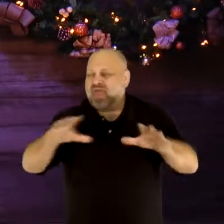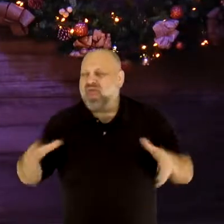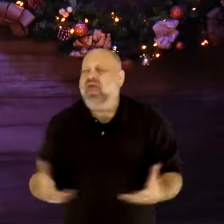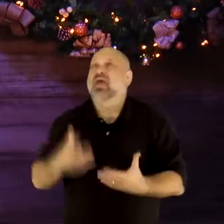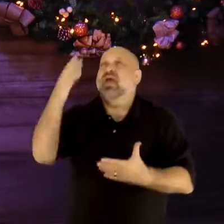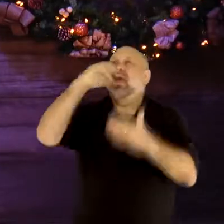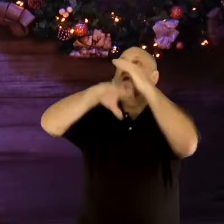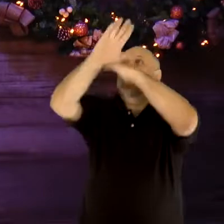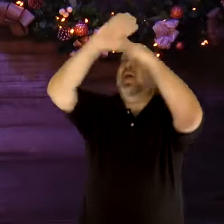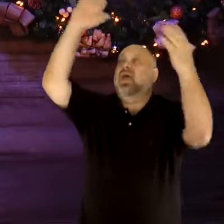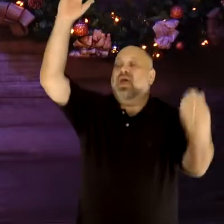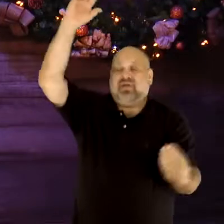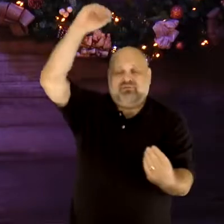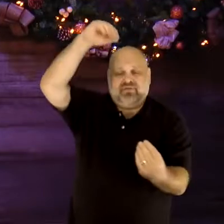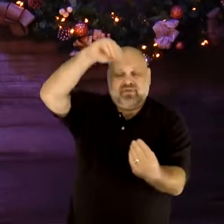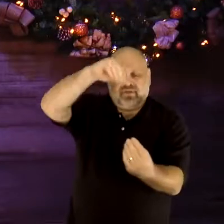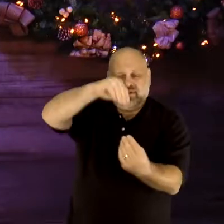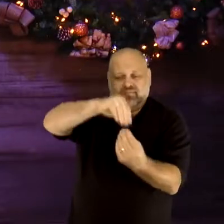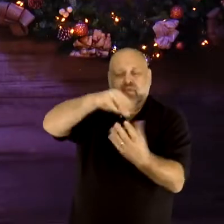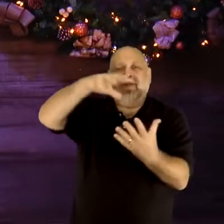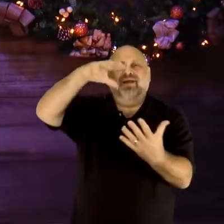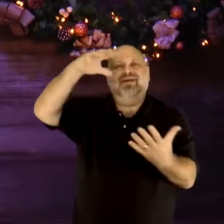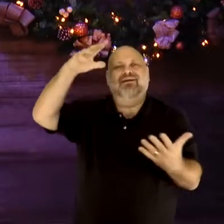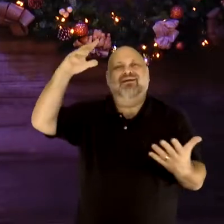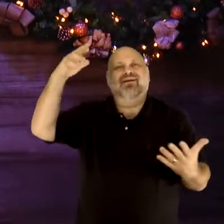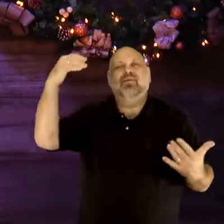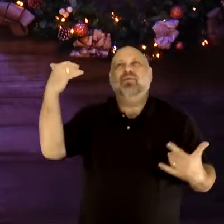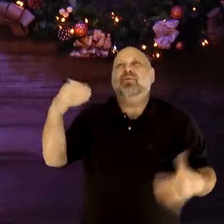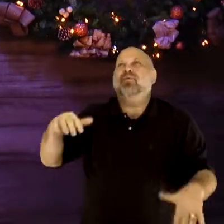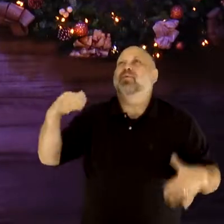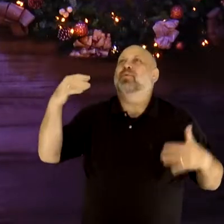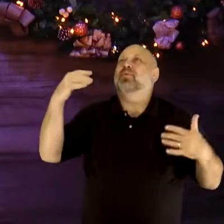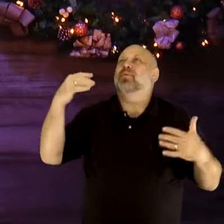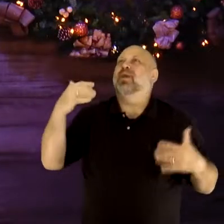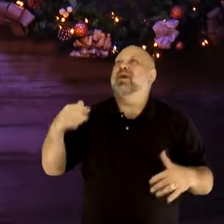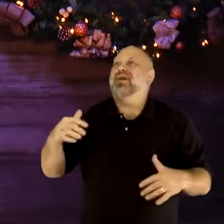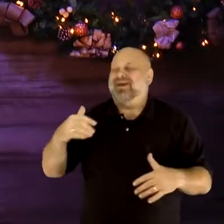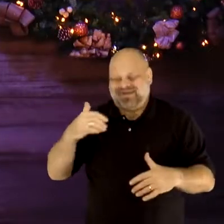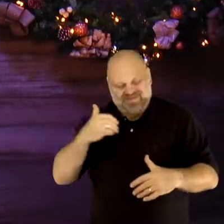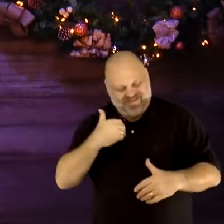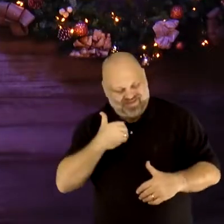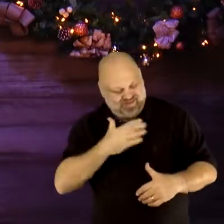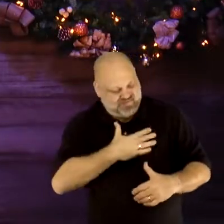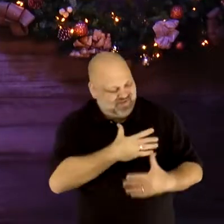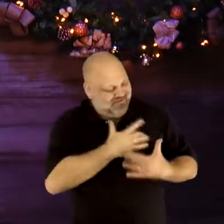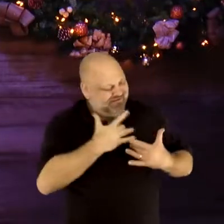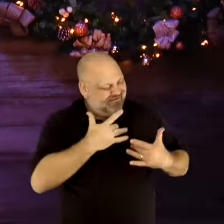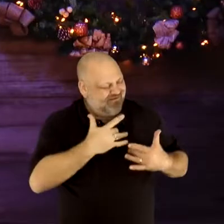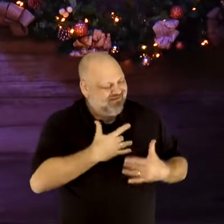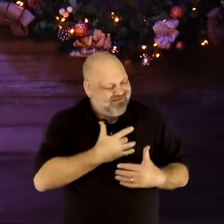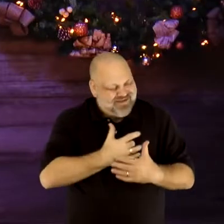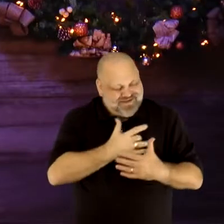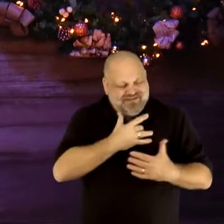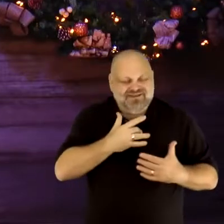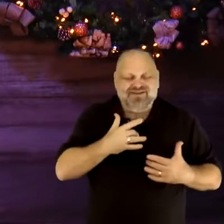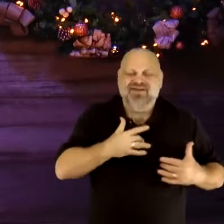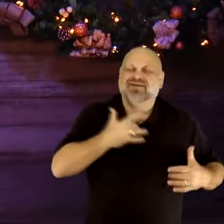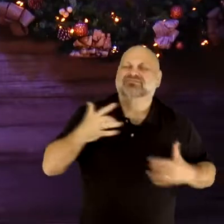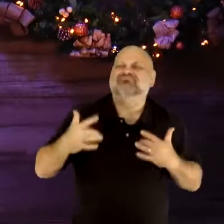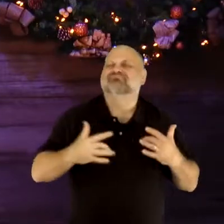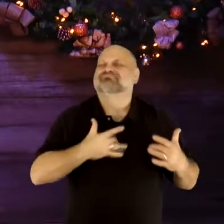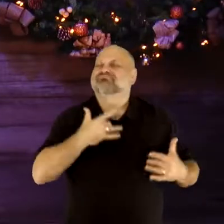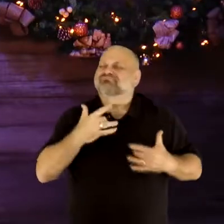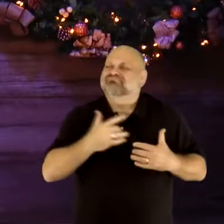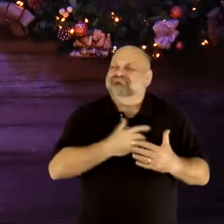so heaven meets earth like an unforeseen kiss. My heart turns